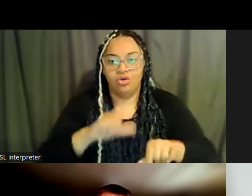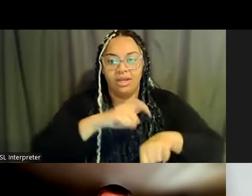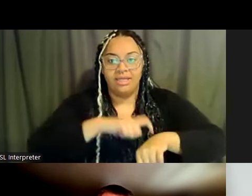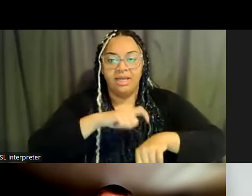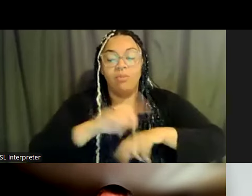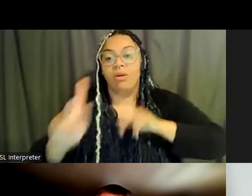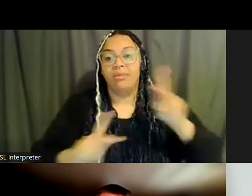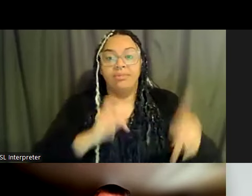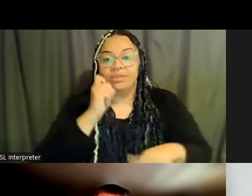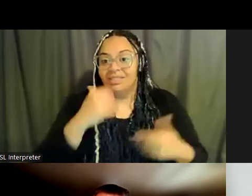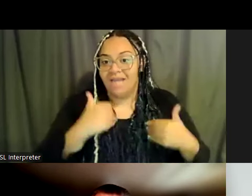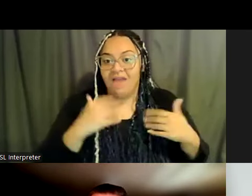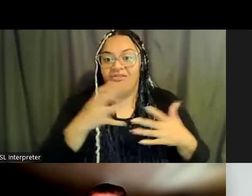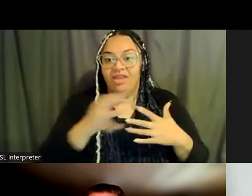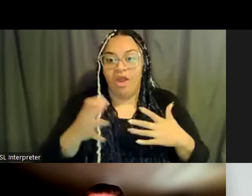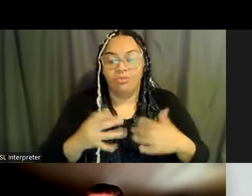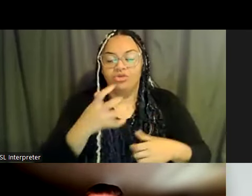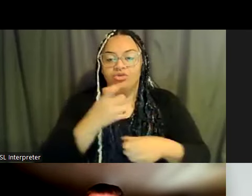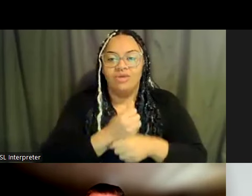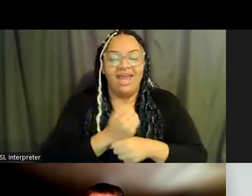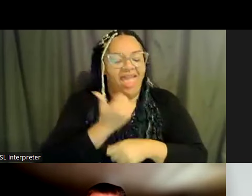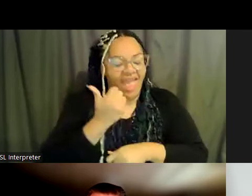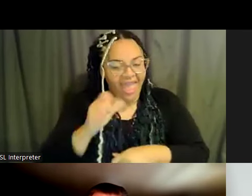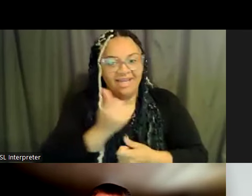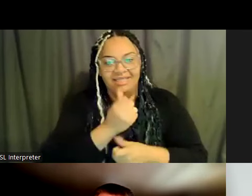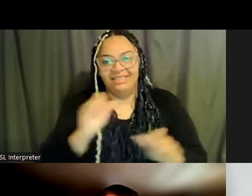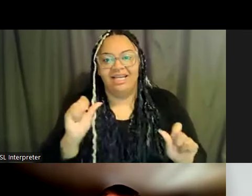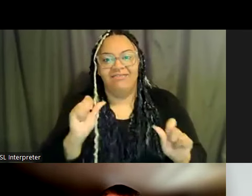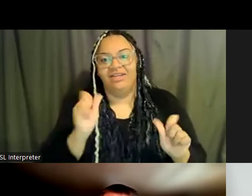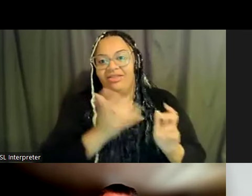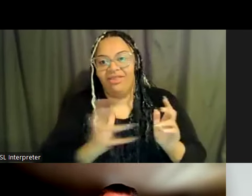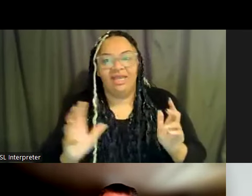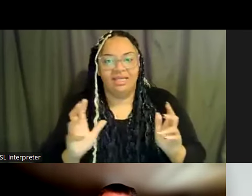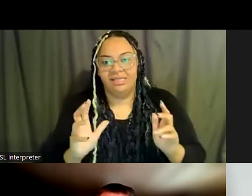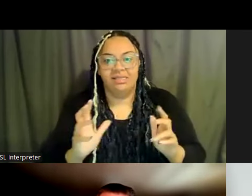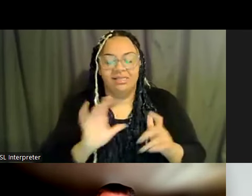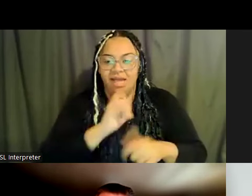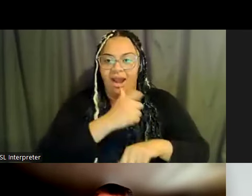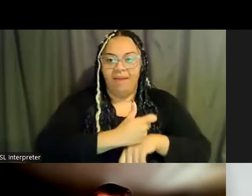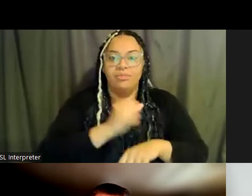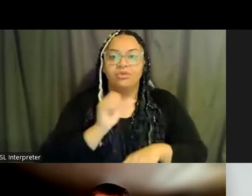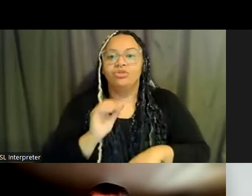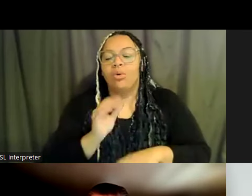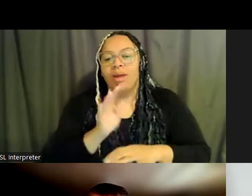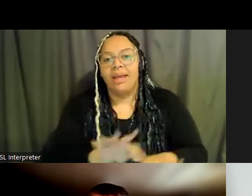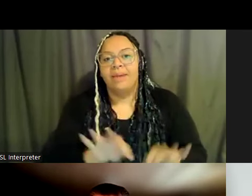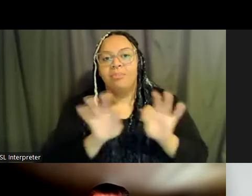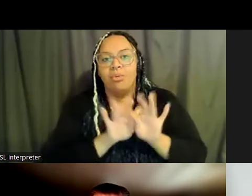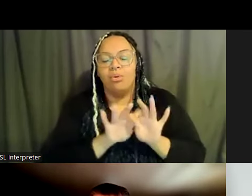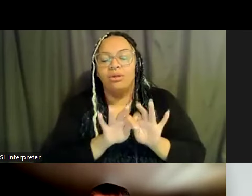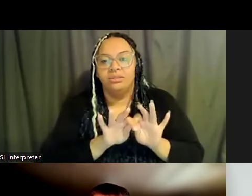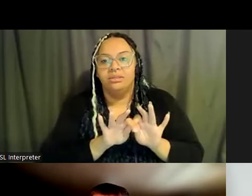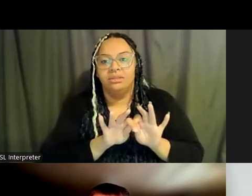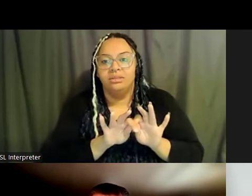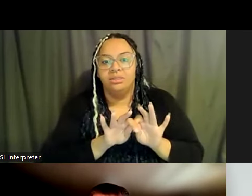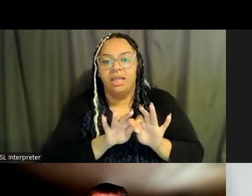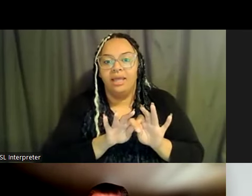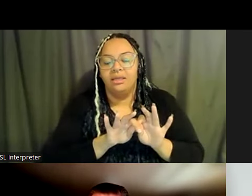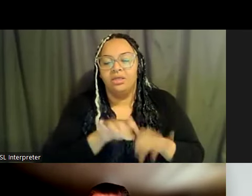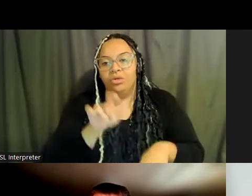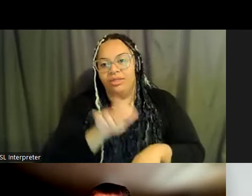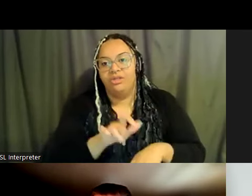the option to get any of the safety measures put in place. And so there's just an important kind of asterisk to this